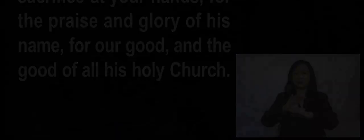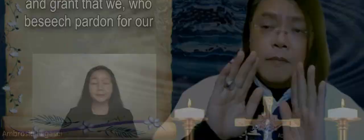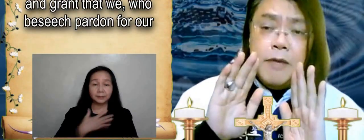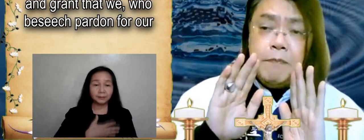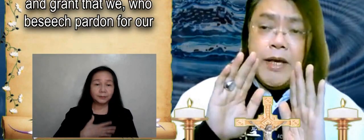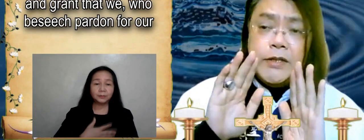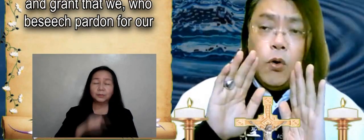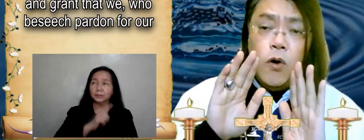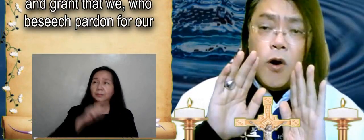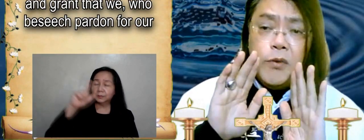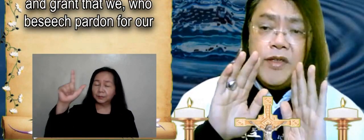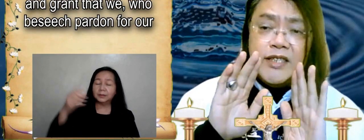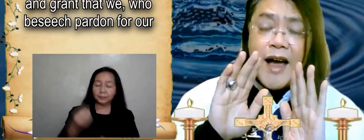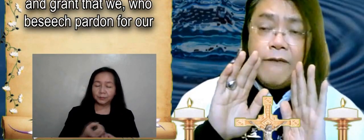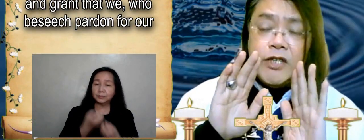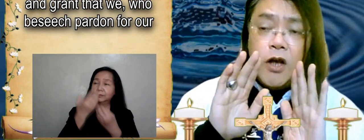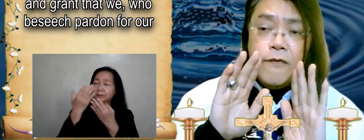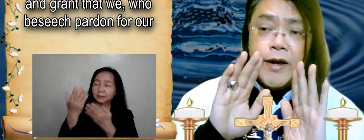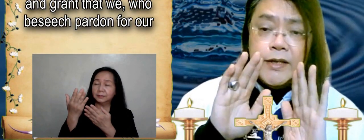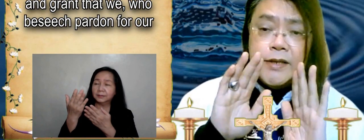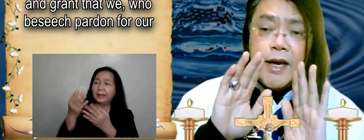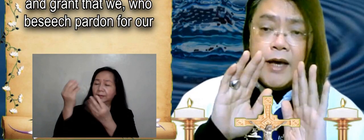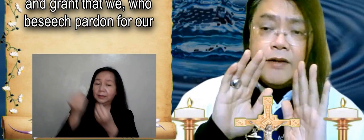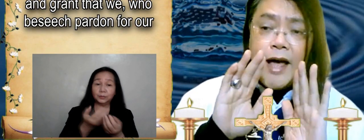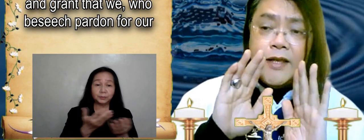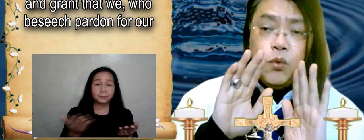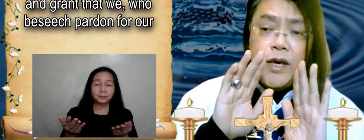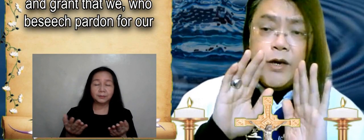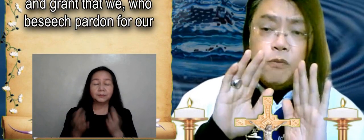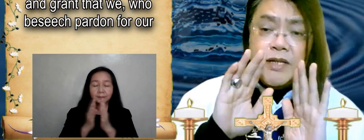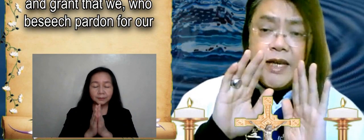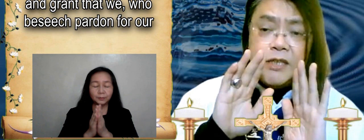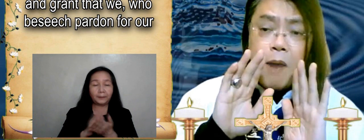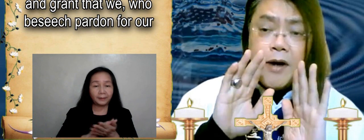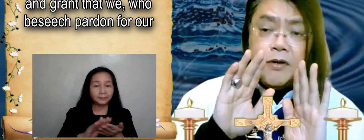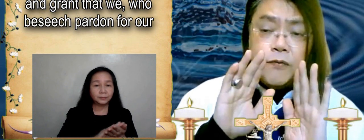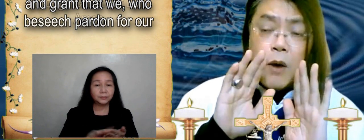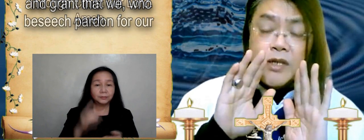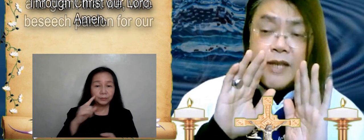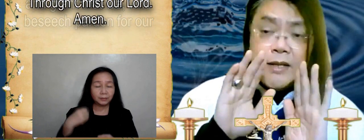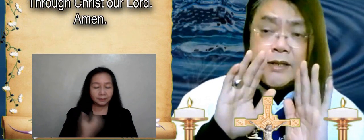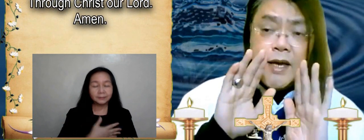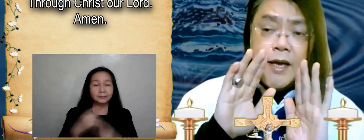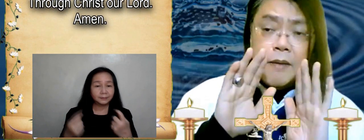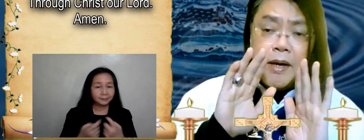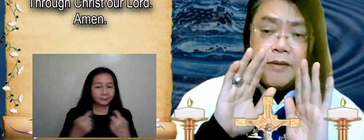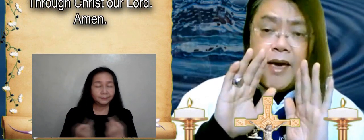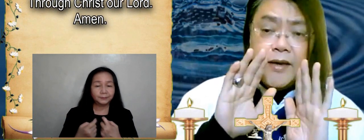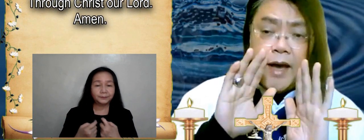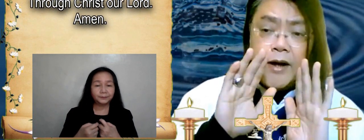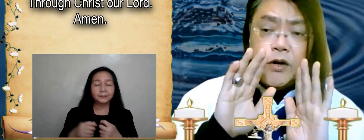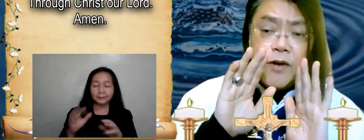church. Be pleased, O Lord, with these sacrificial offerings, and grant that we who beseech pardon for our sins